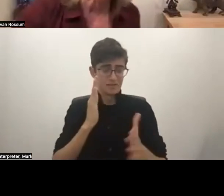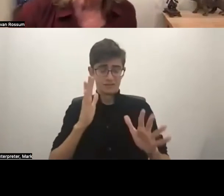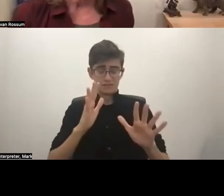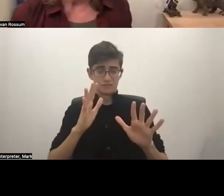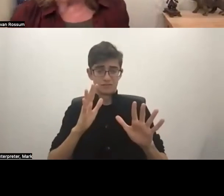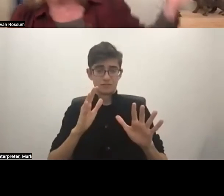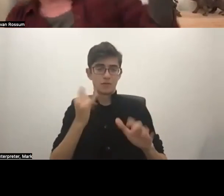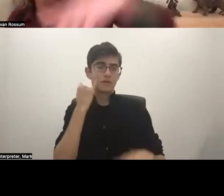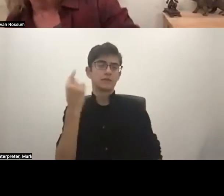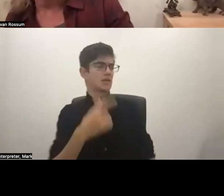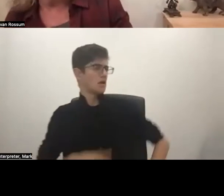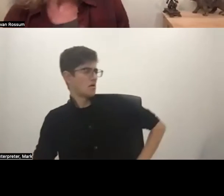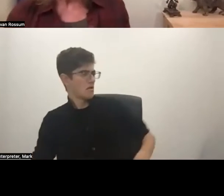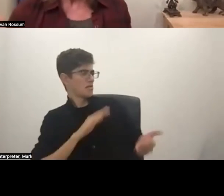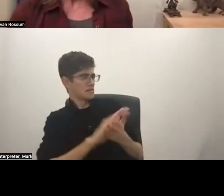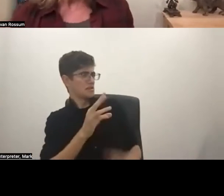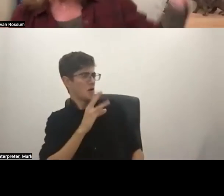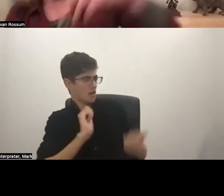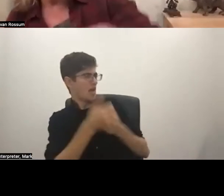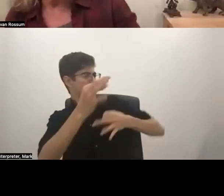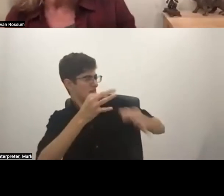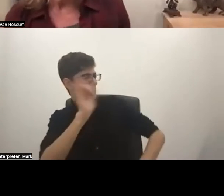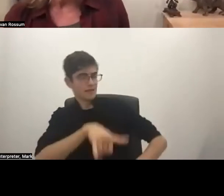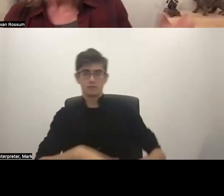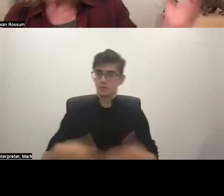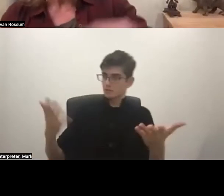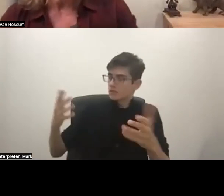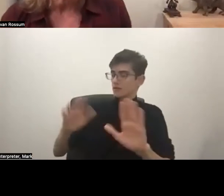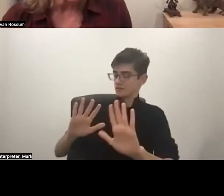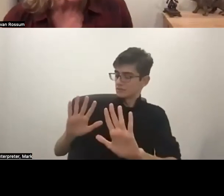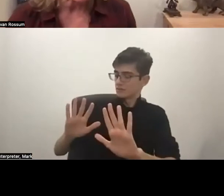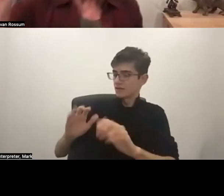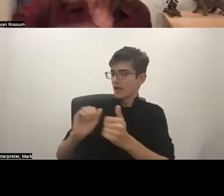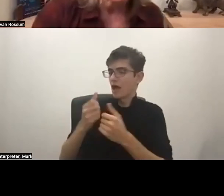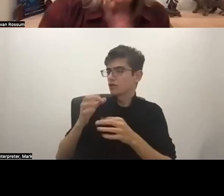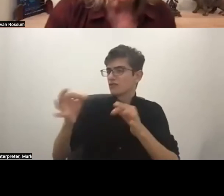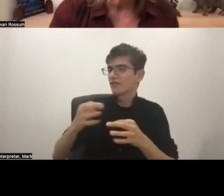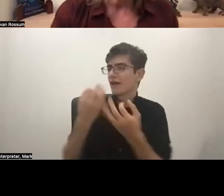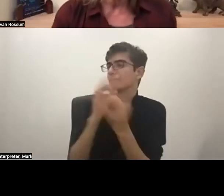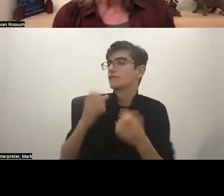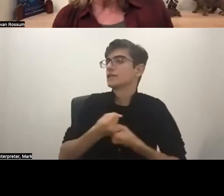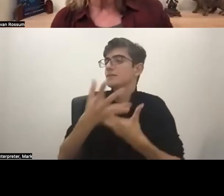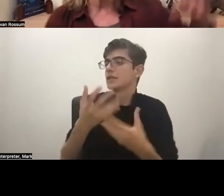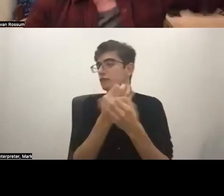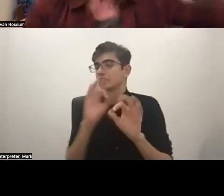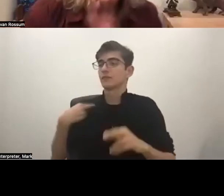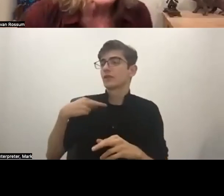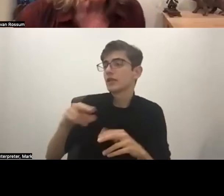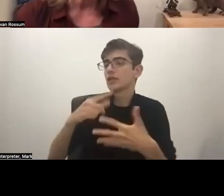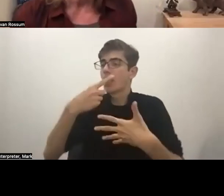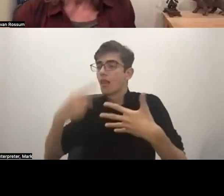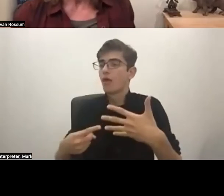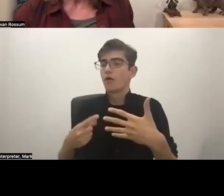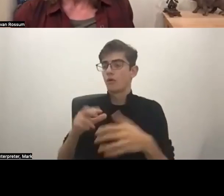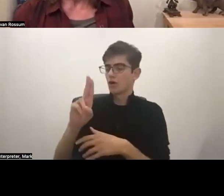you define clean water or clean air? You can go back and say, well, how do you define free speech or freedom of religion, right? Or an